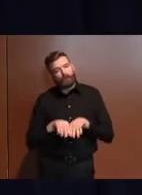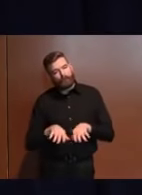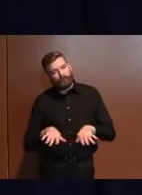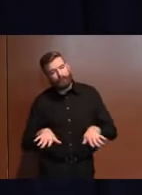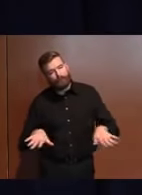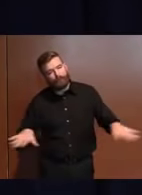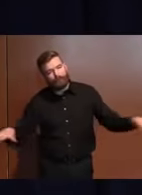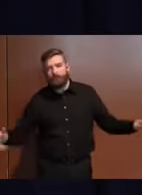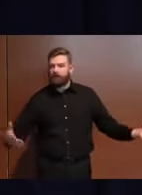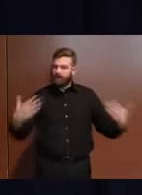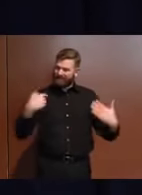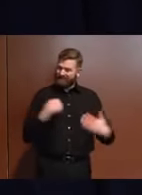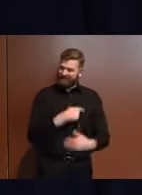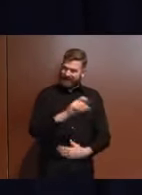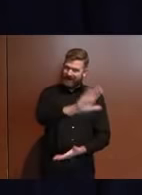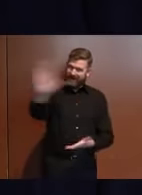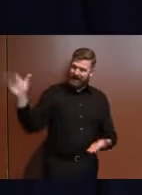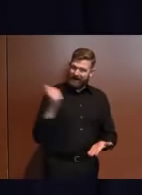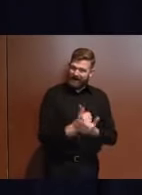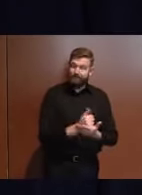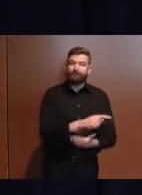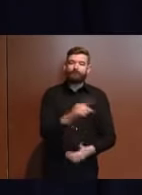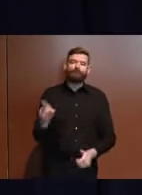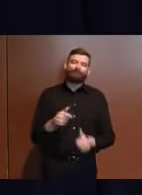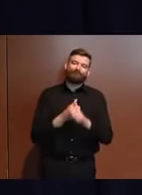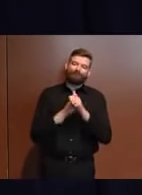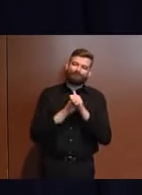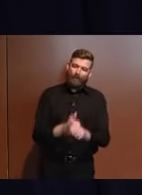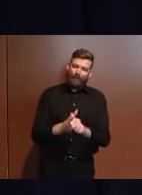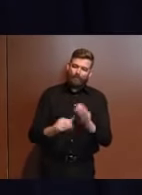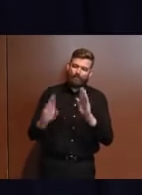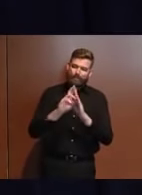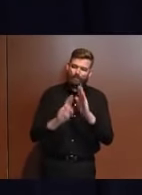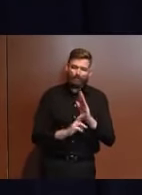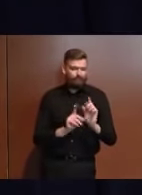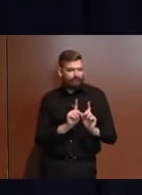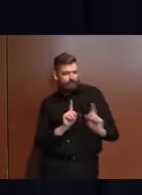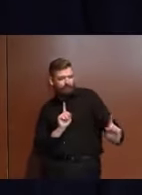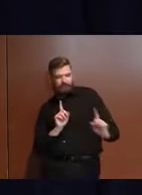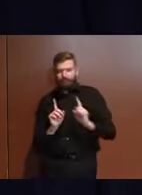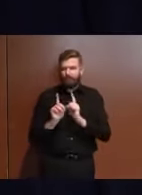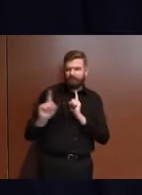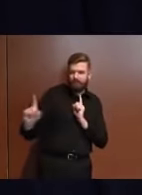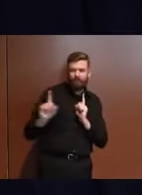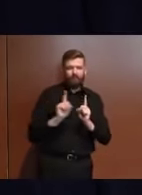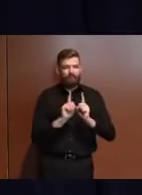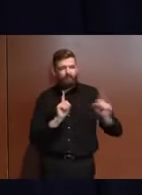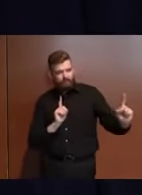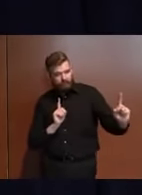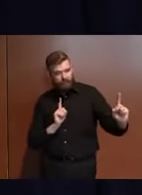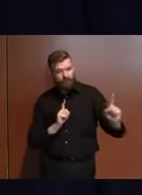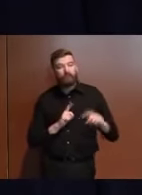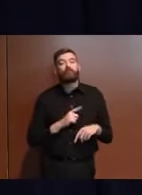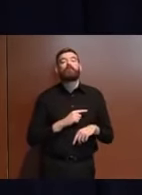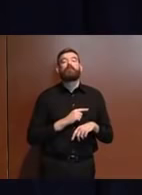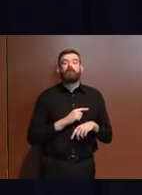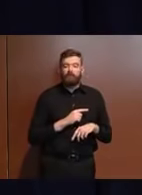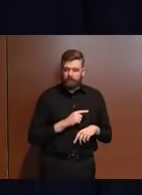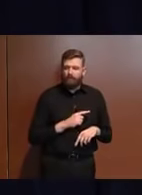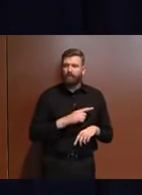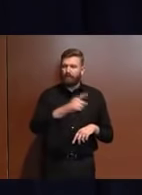follow social distancing guidelines. This is what you can do. This is